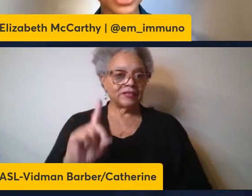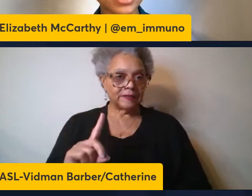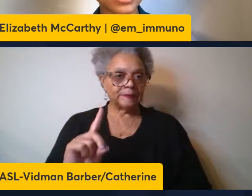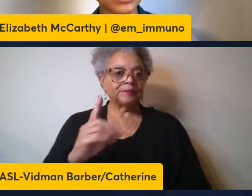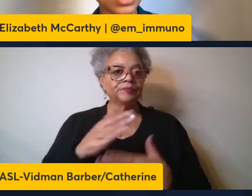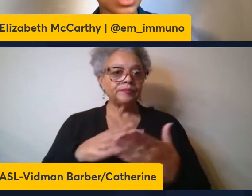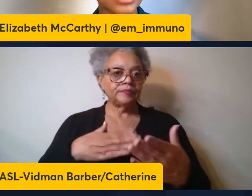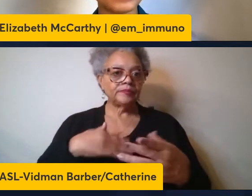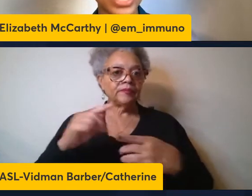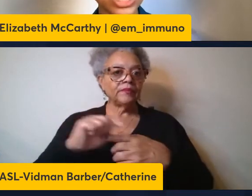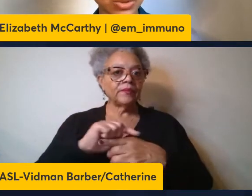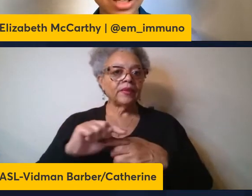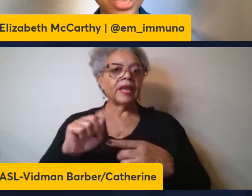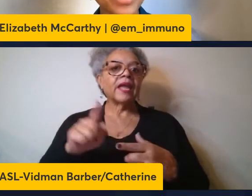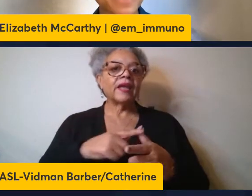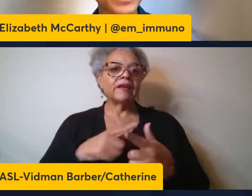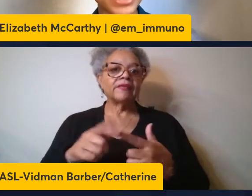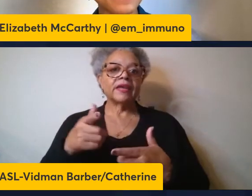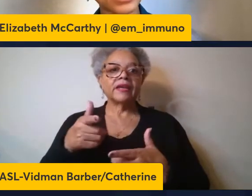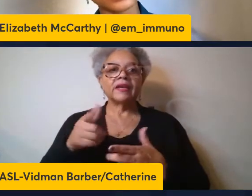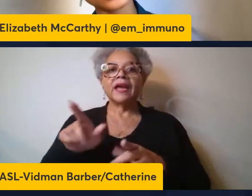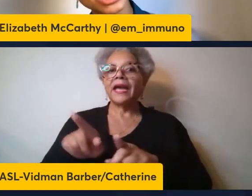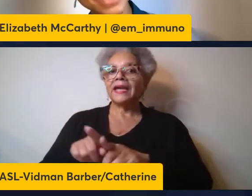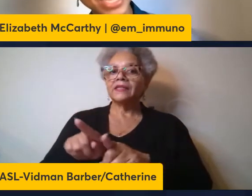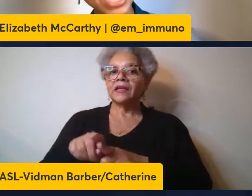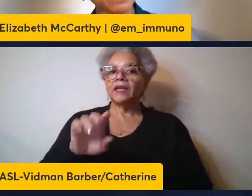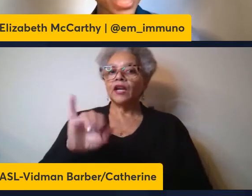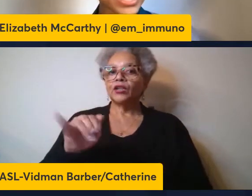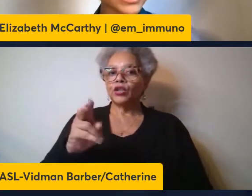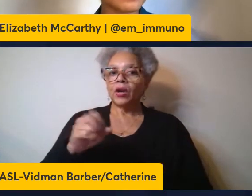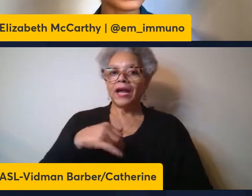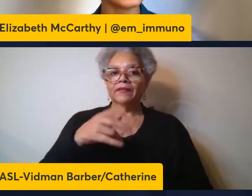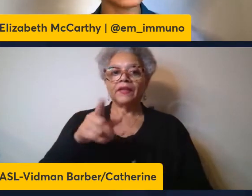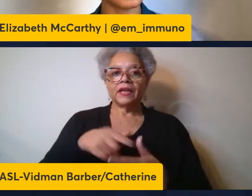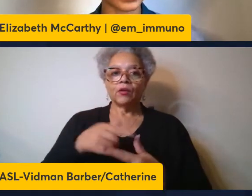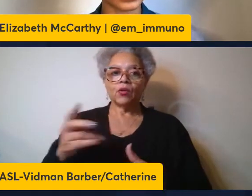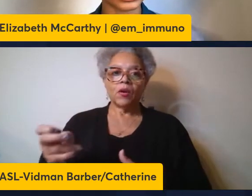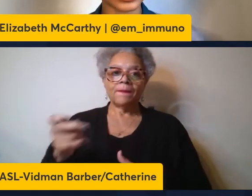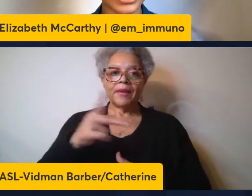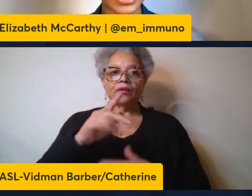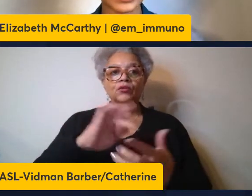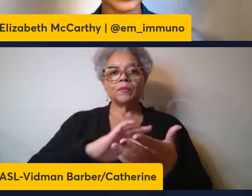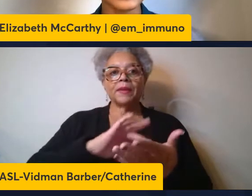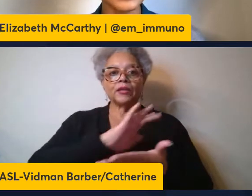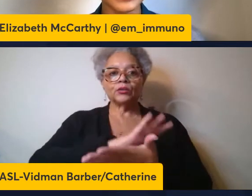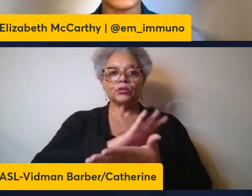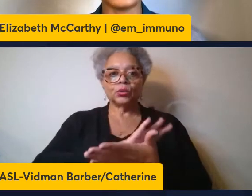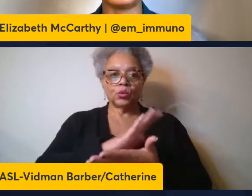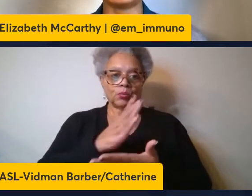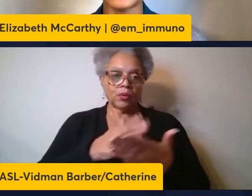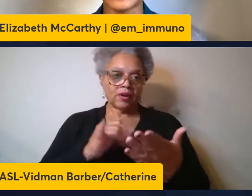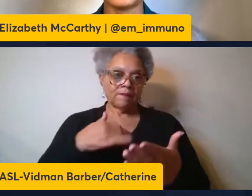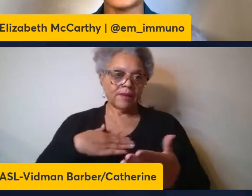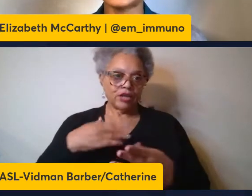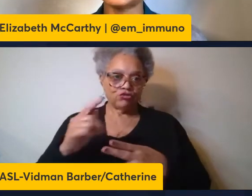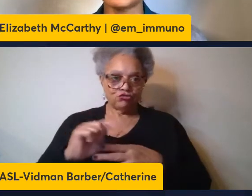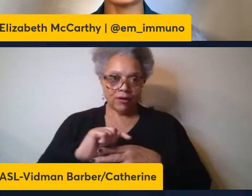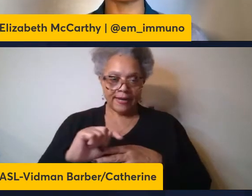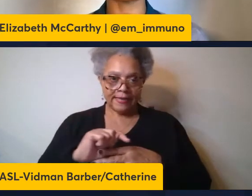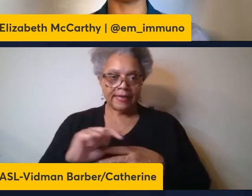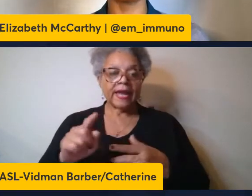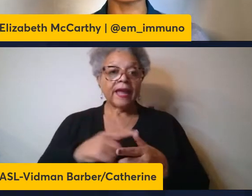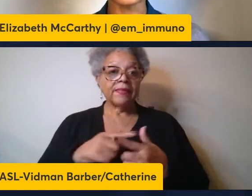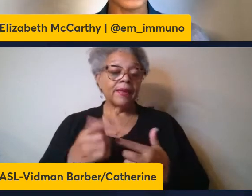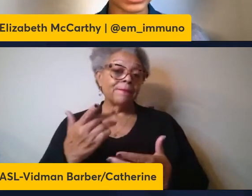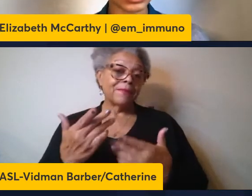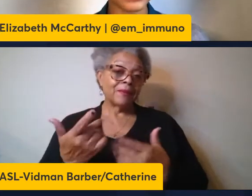my training. And then, like Joel, I'm wrapping up and I'll actually be heading back to the med school part of the training. And then maybe